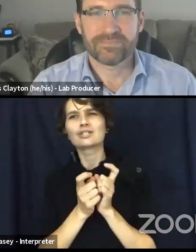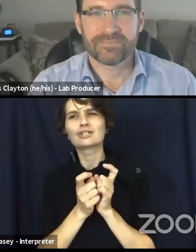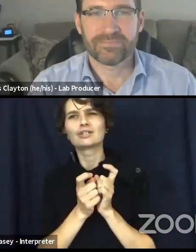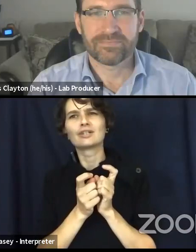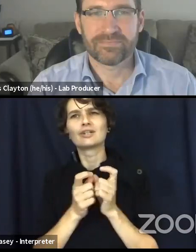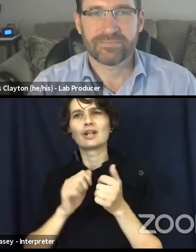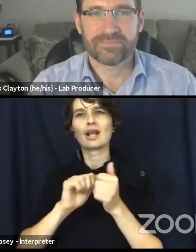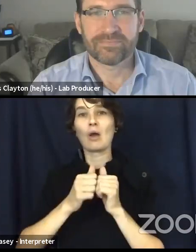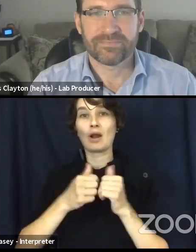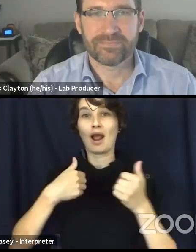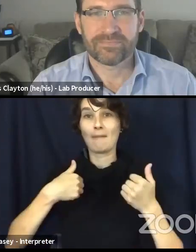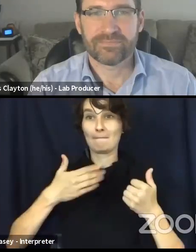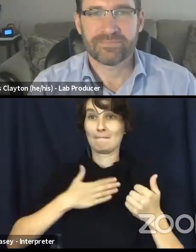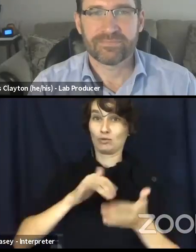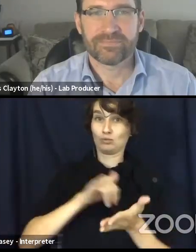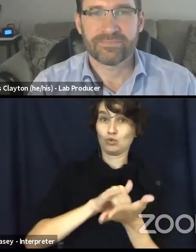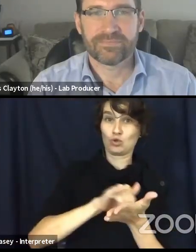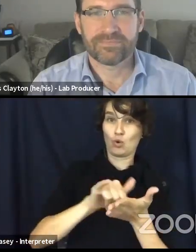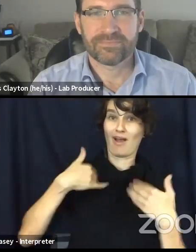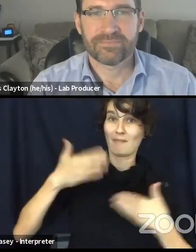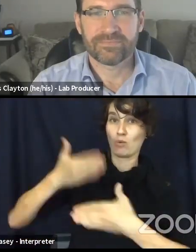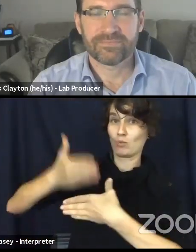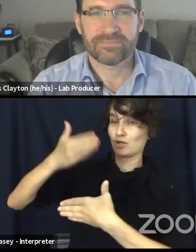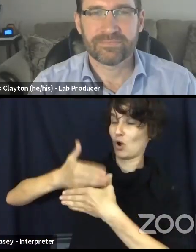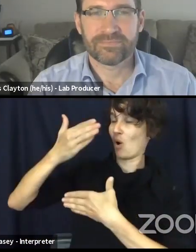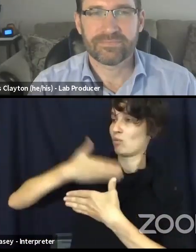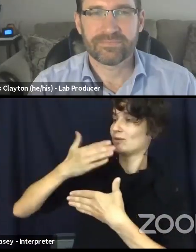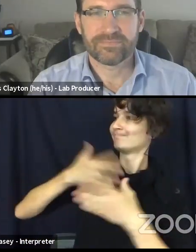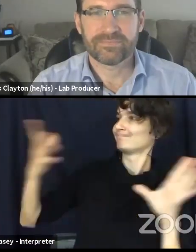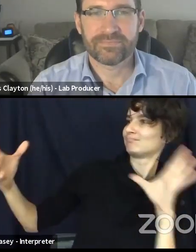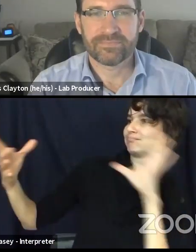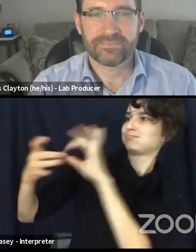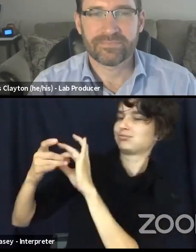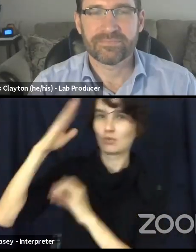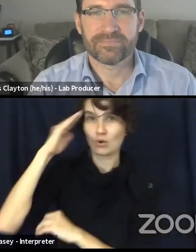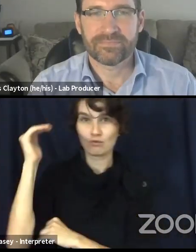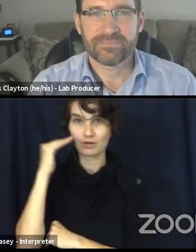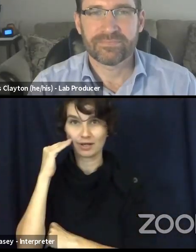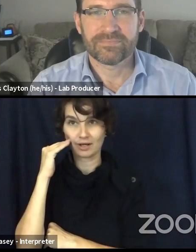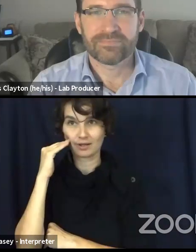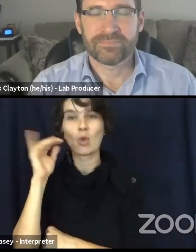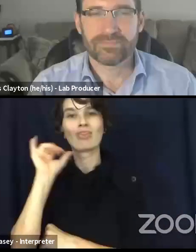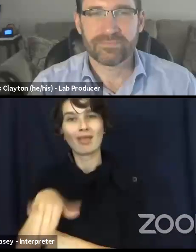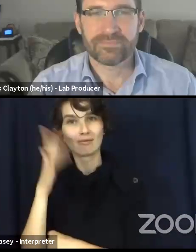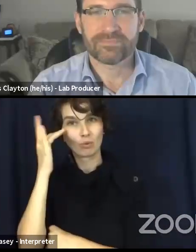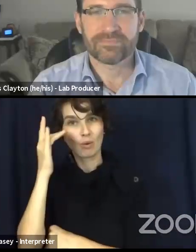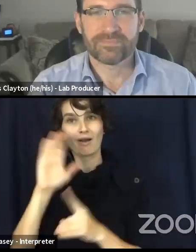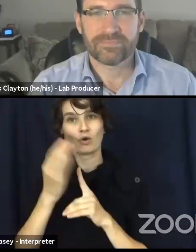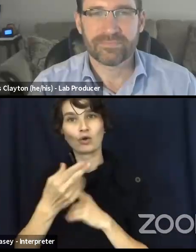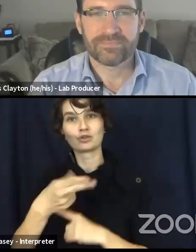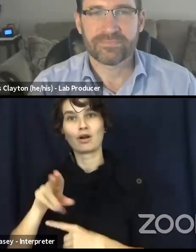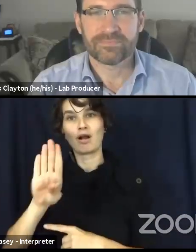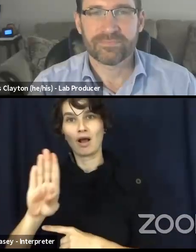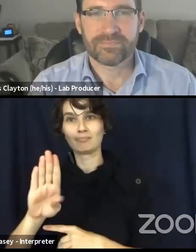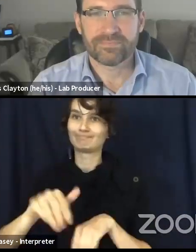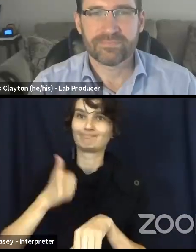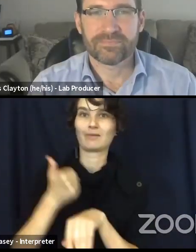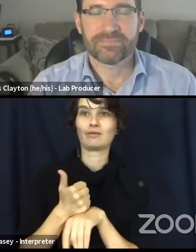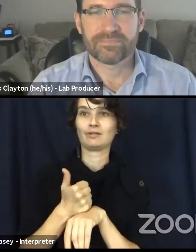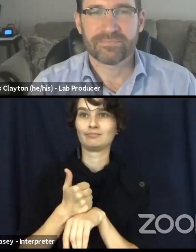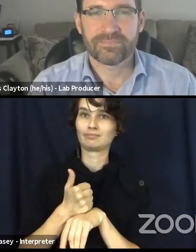Seoul, Korea? So that's what Culture Hub was founded to do. It was to explore emerging technologies. Now we've